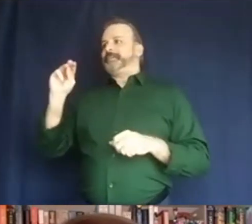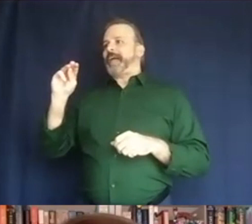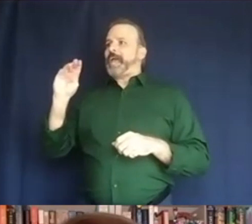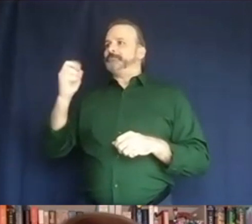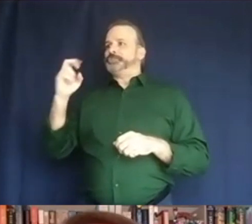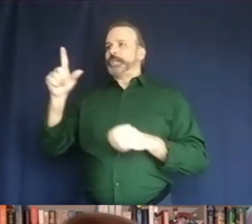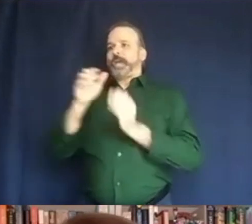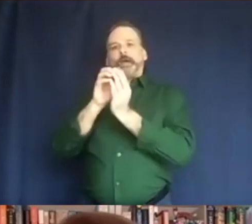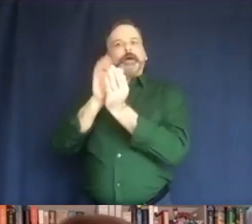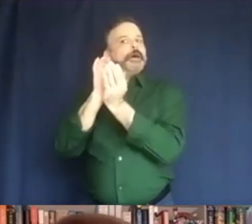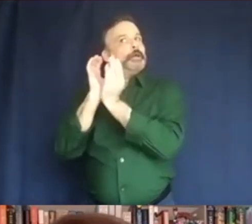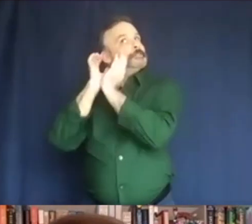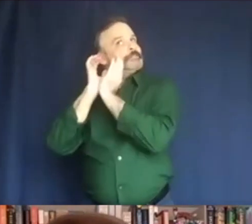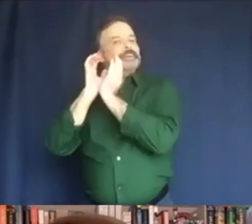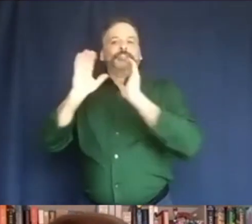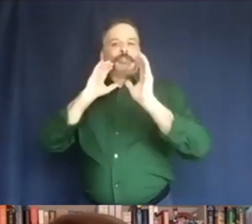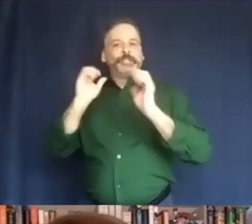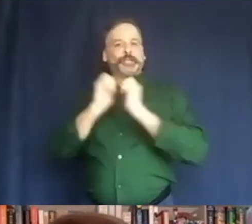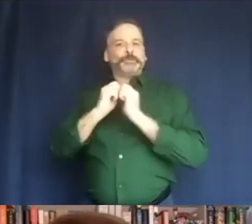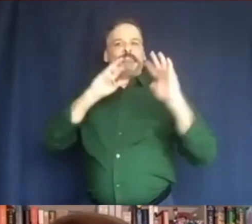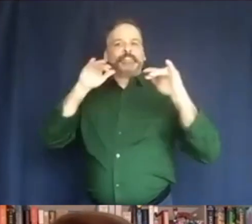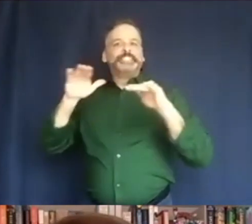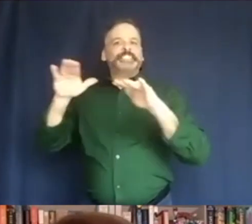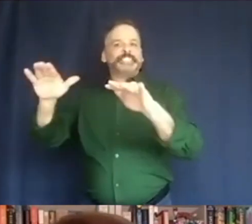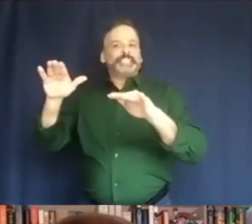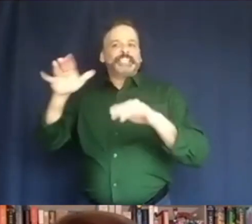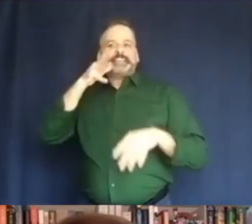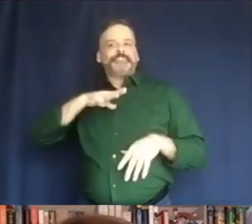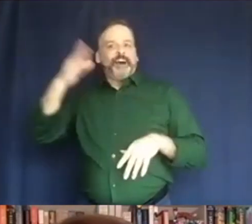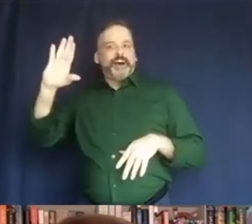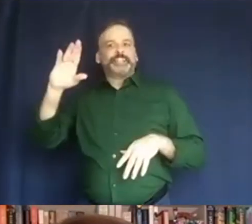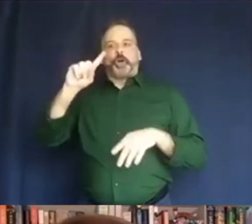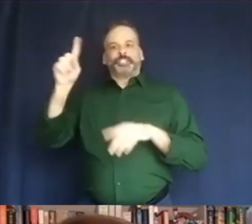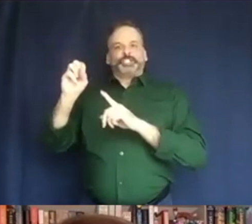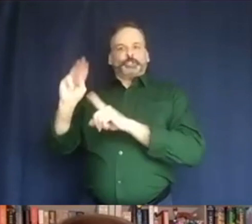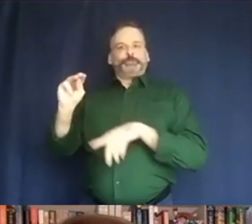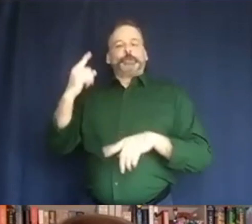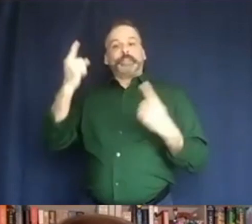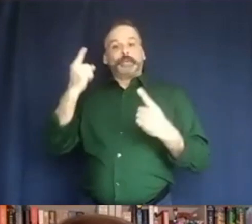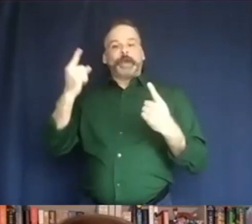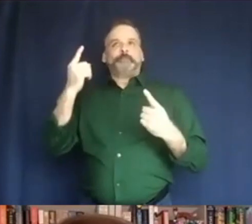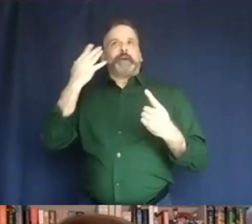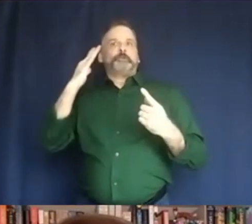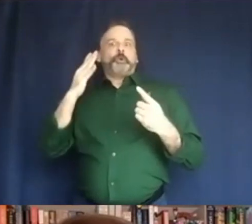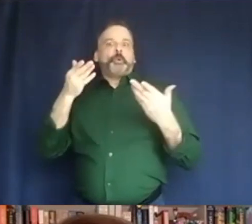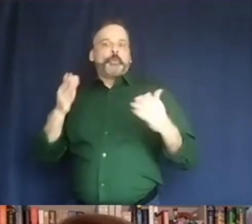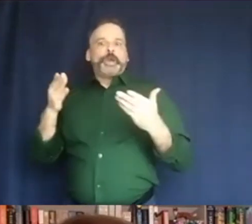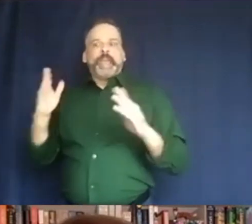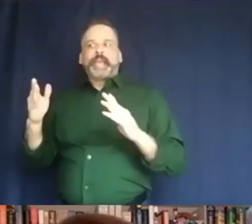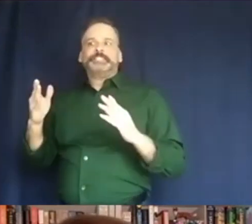sea goddess or something like that, like, over Zoom or something like that? And so thinking about, I don't know, ways to kind of bring to